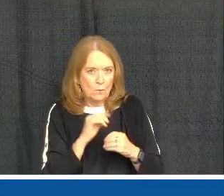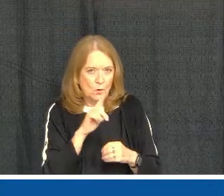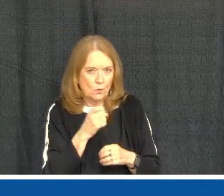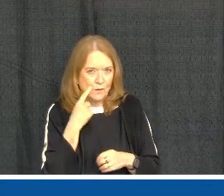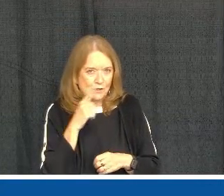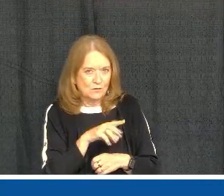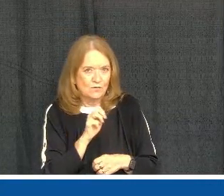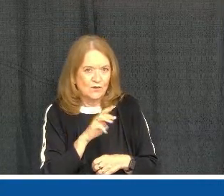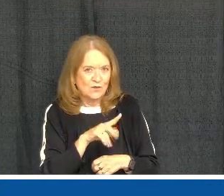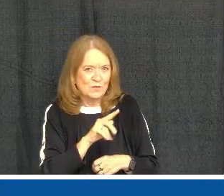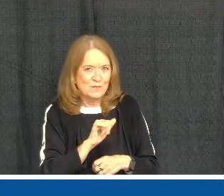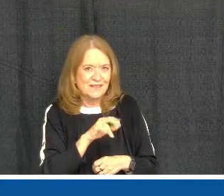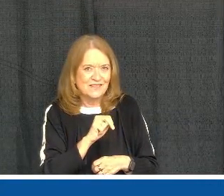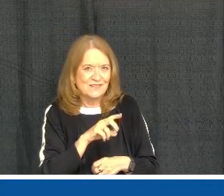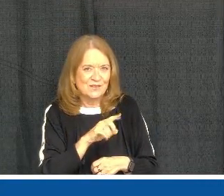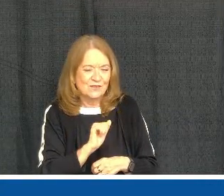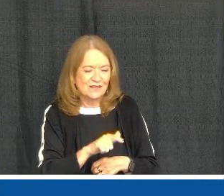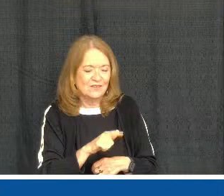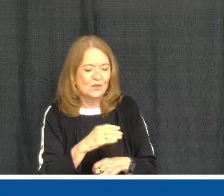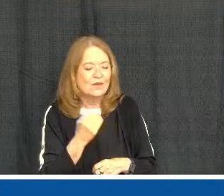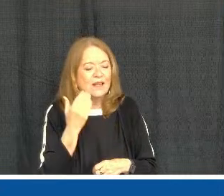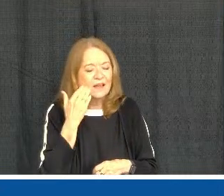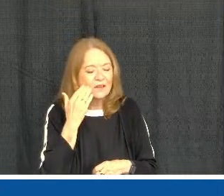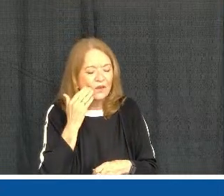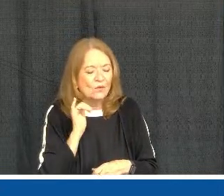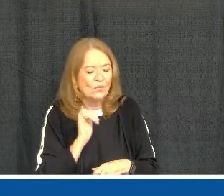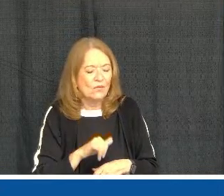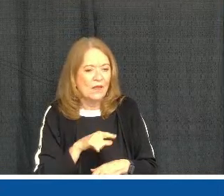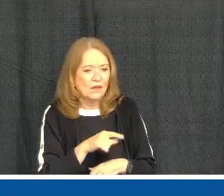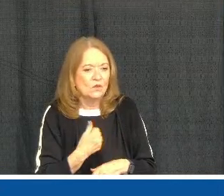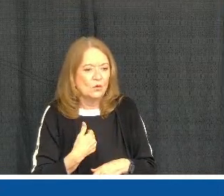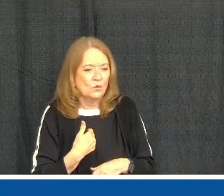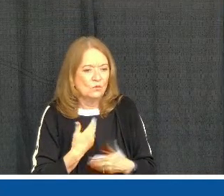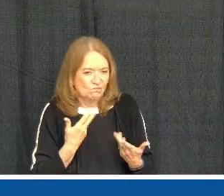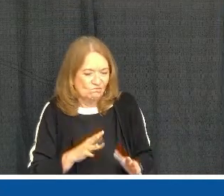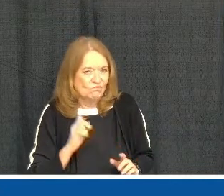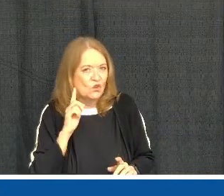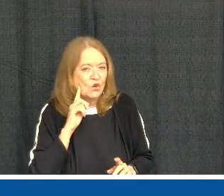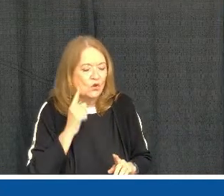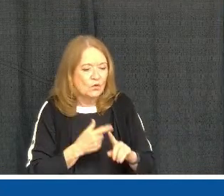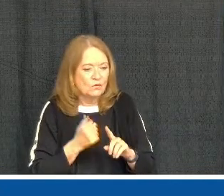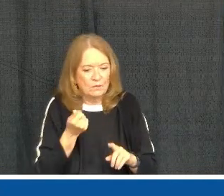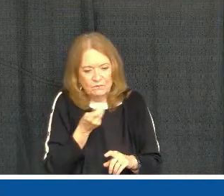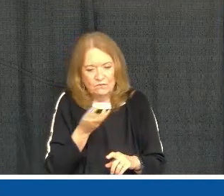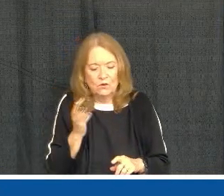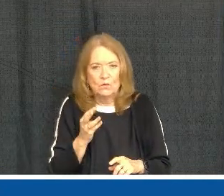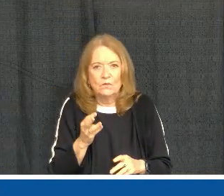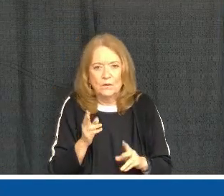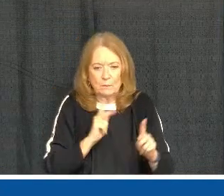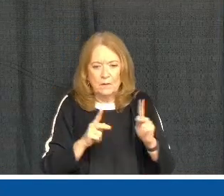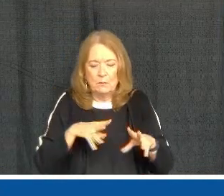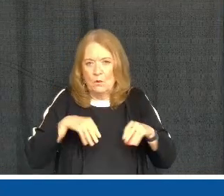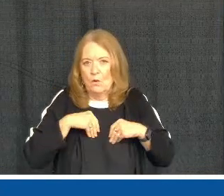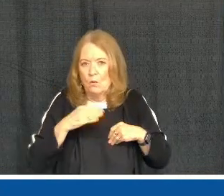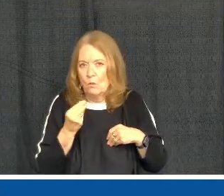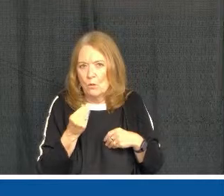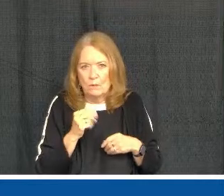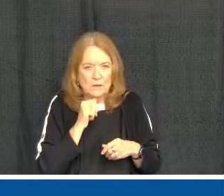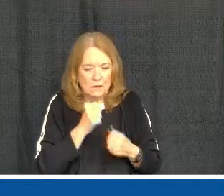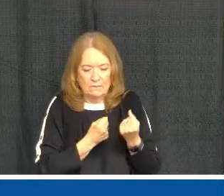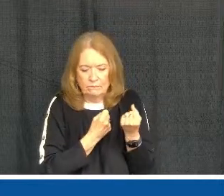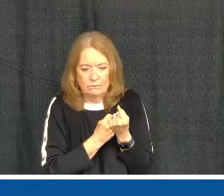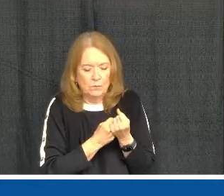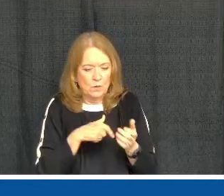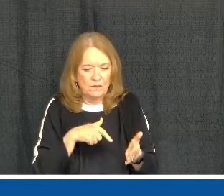you, Mr. Tyndall. And I know that you have heard from a couple of the property owners along there that aren't in favor of